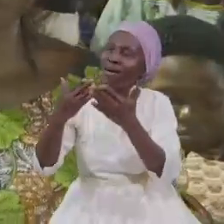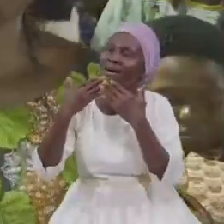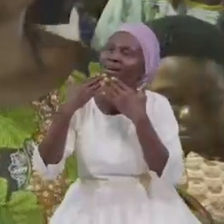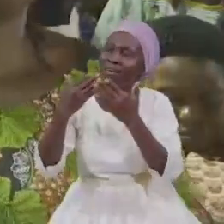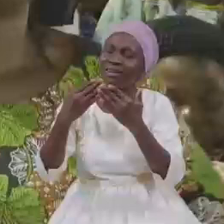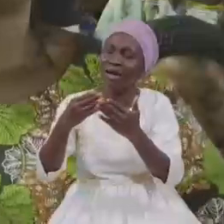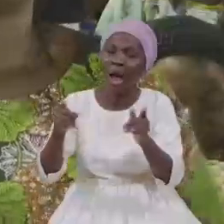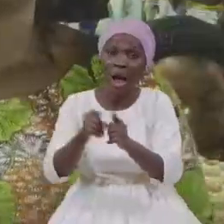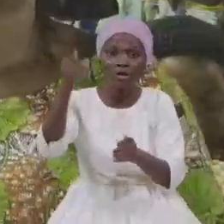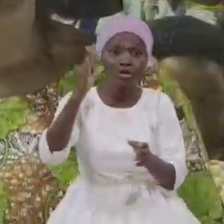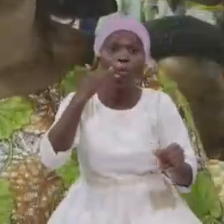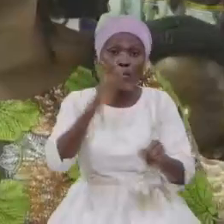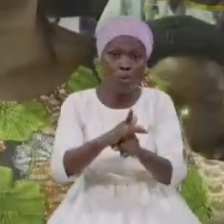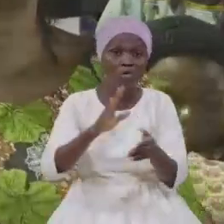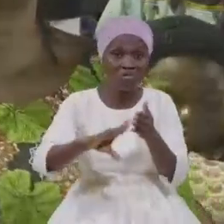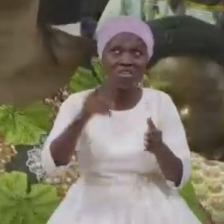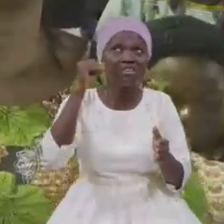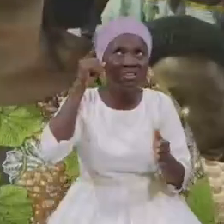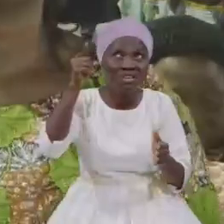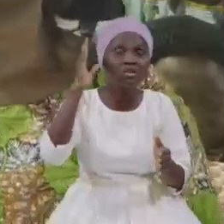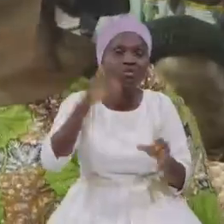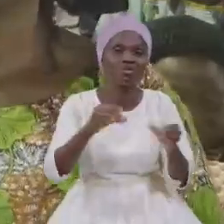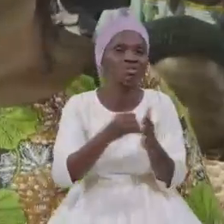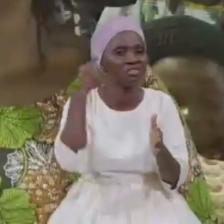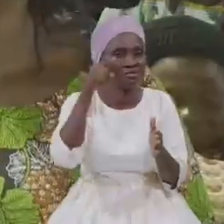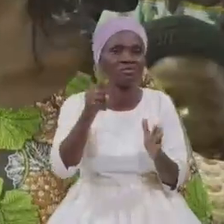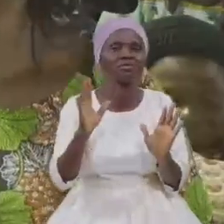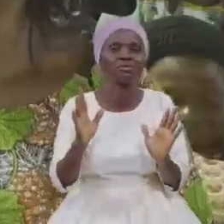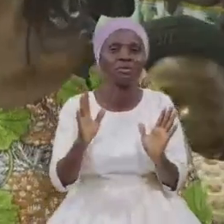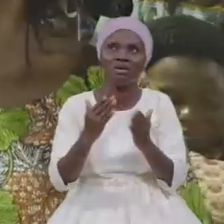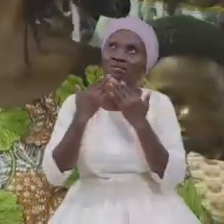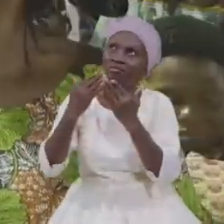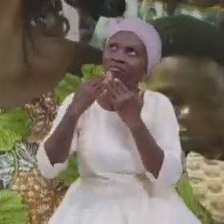forgive, he will, for those who are penitent.